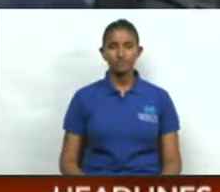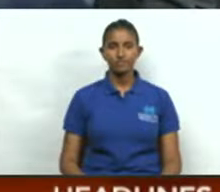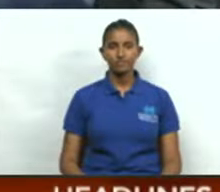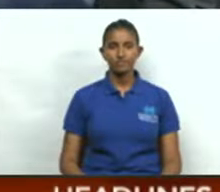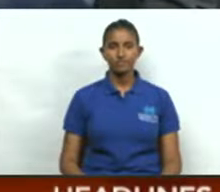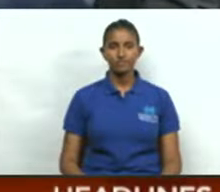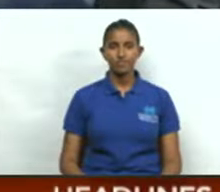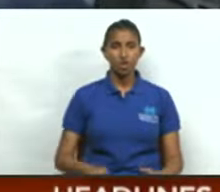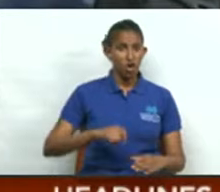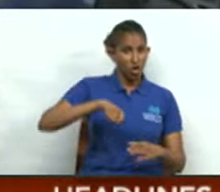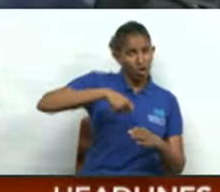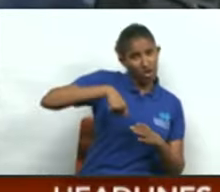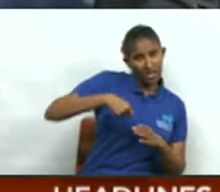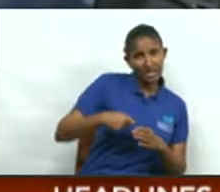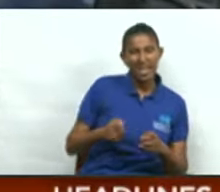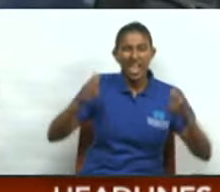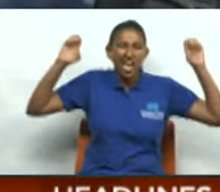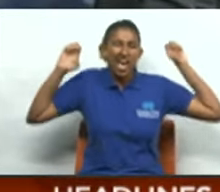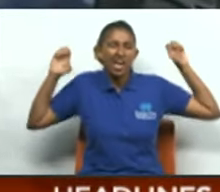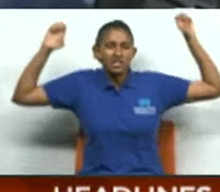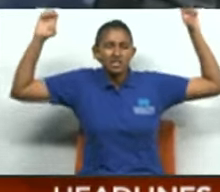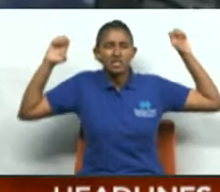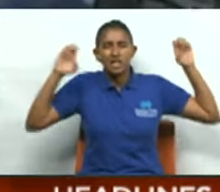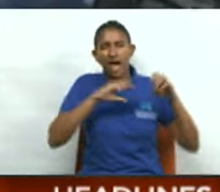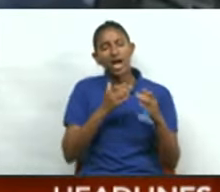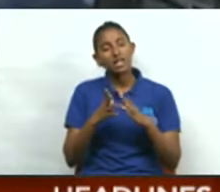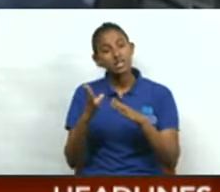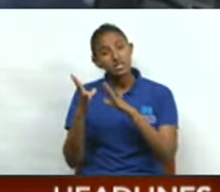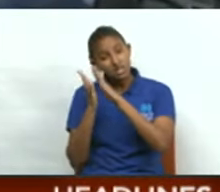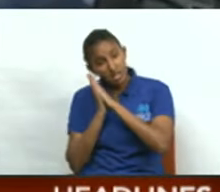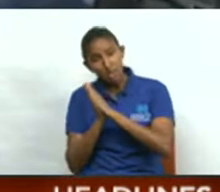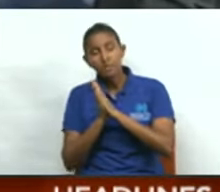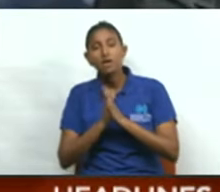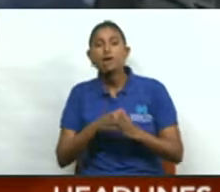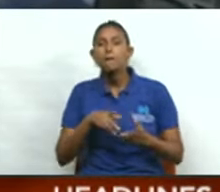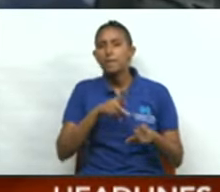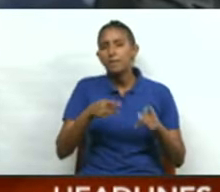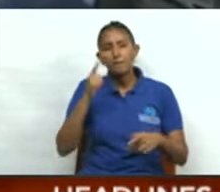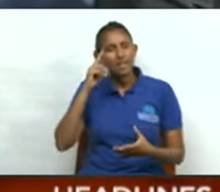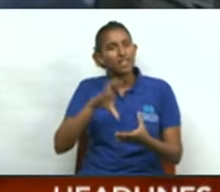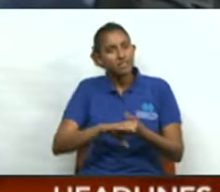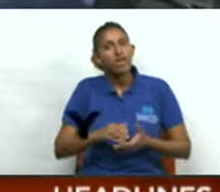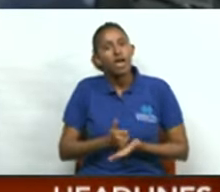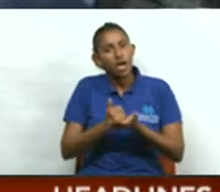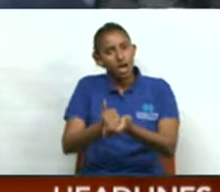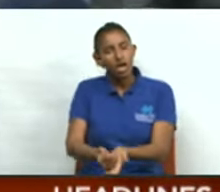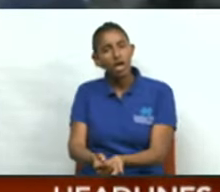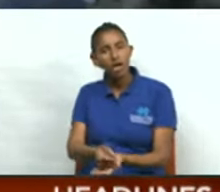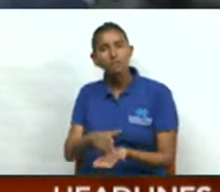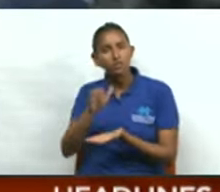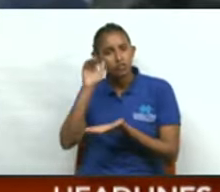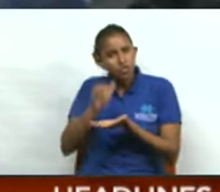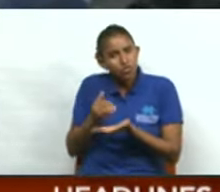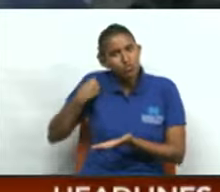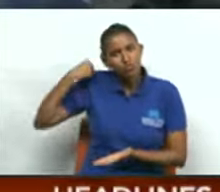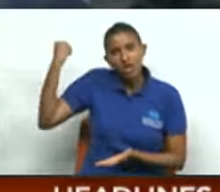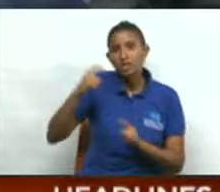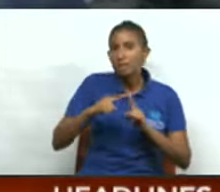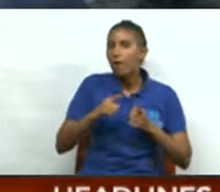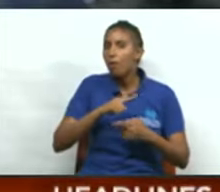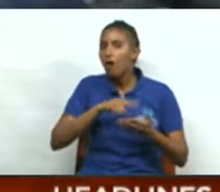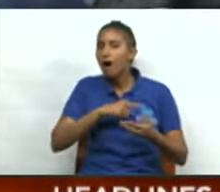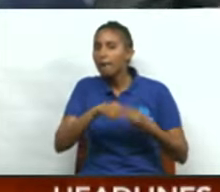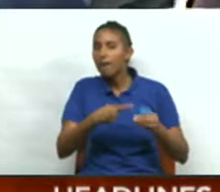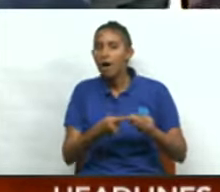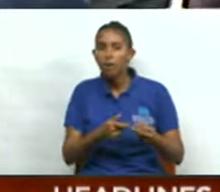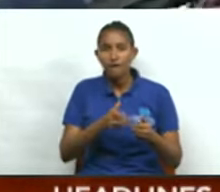Cooking, exercising, and even sleeping are considered some forms of stress relievers. But what about playing games on your phone? Not a big fan of it,